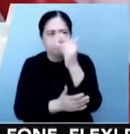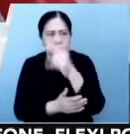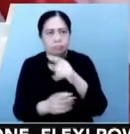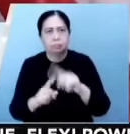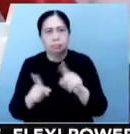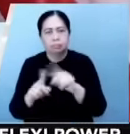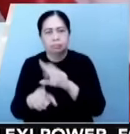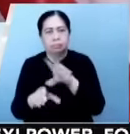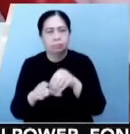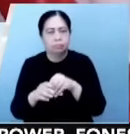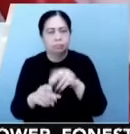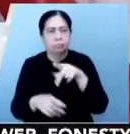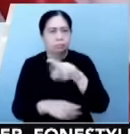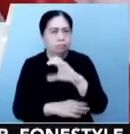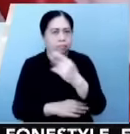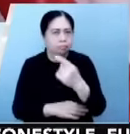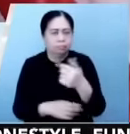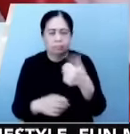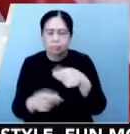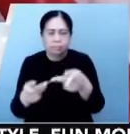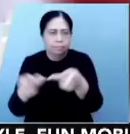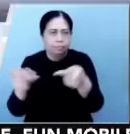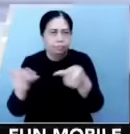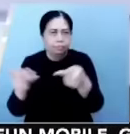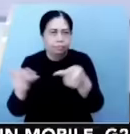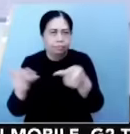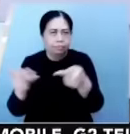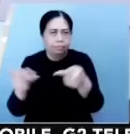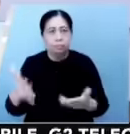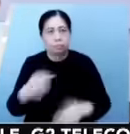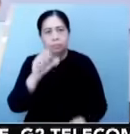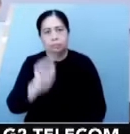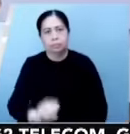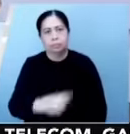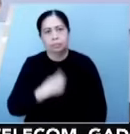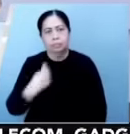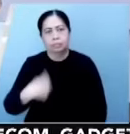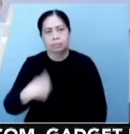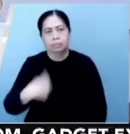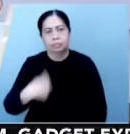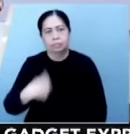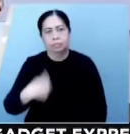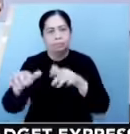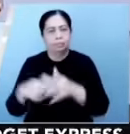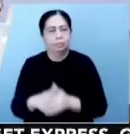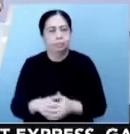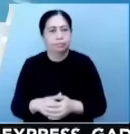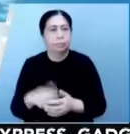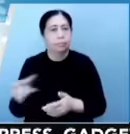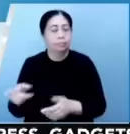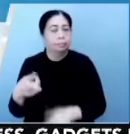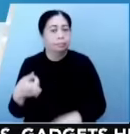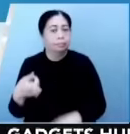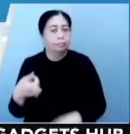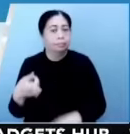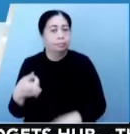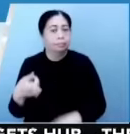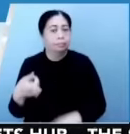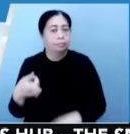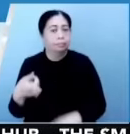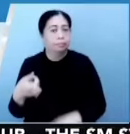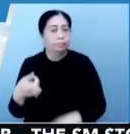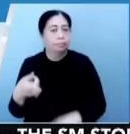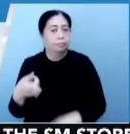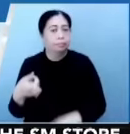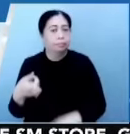Guard, anywhere in the South China Sea. Sa panig ni Manalo, nagpasalamat siya kay Blinken at siniguro na